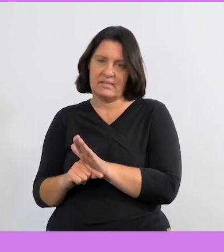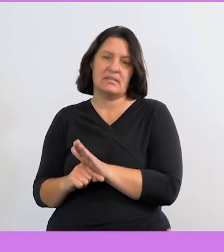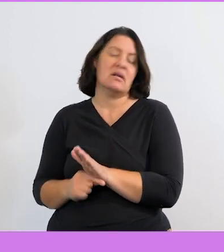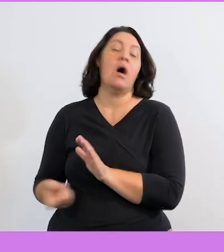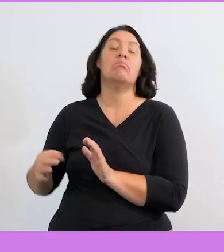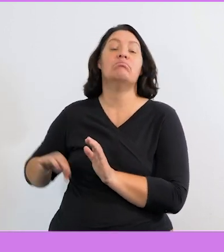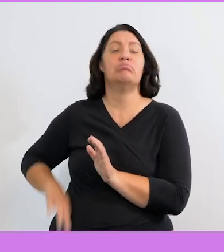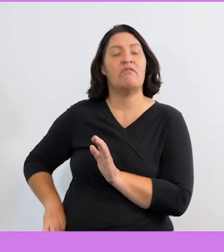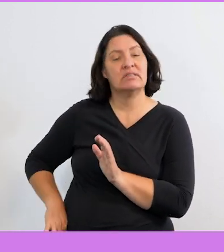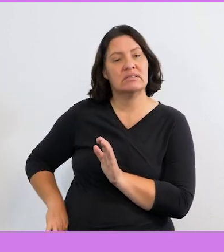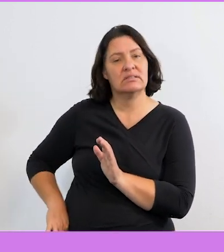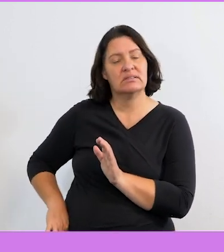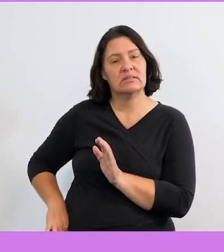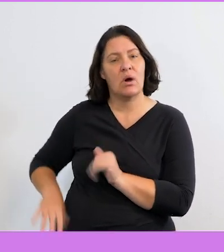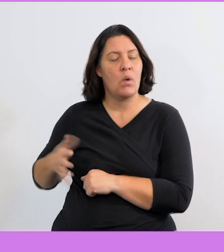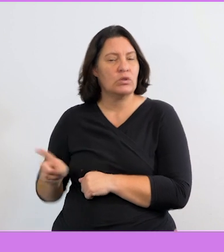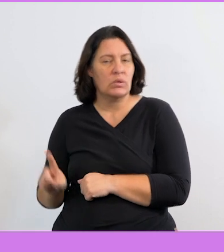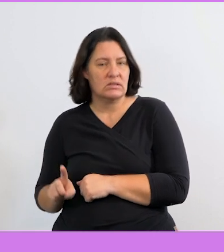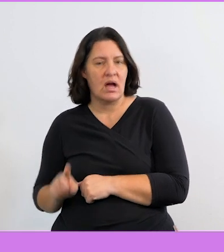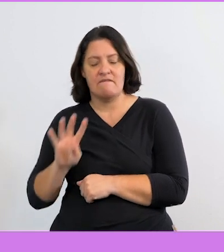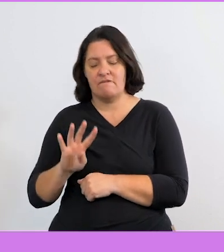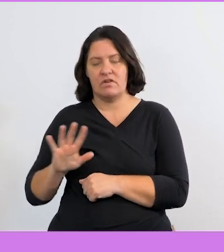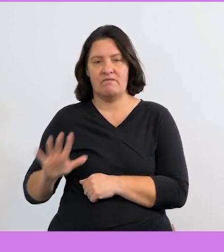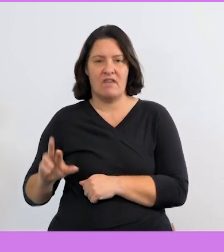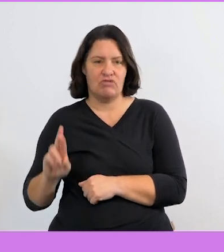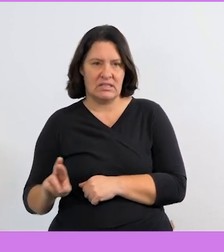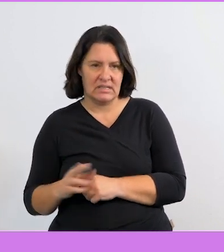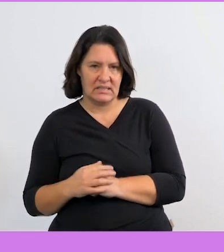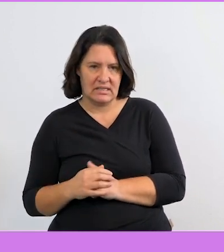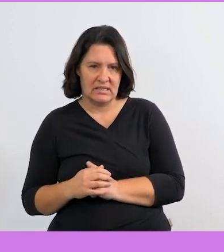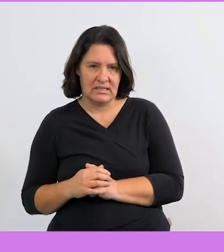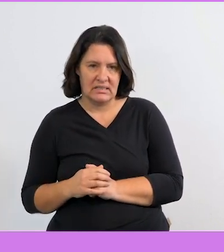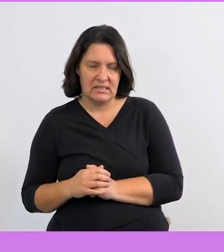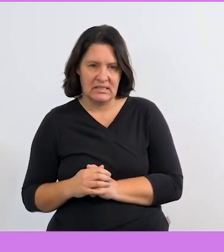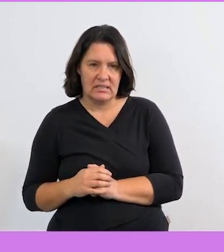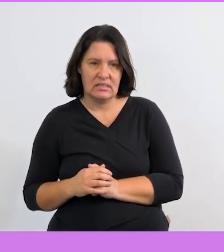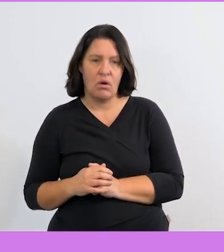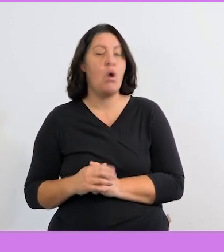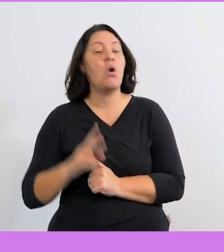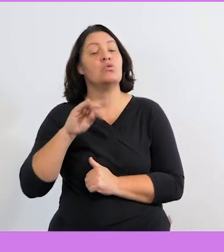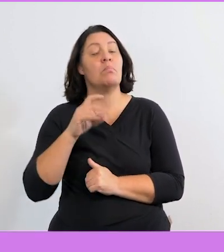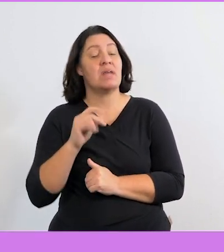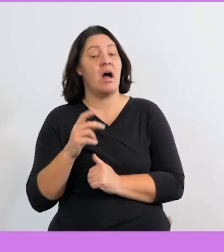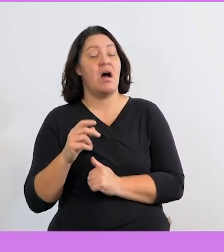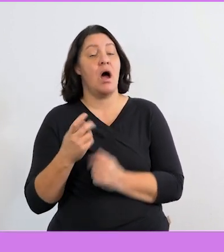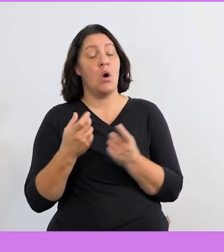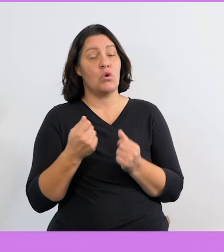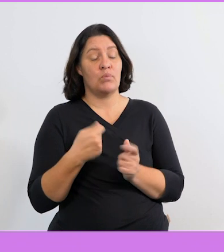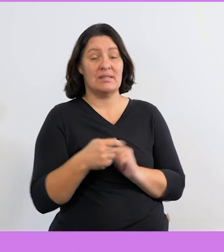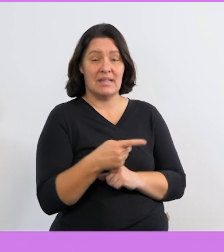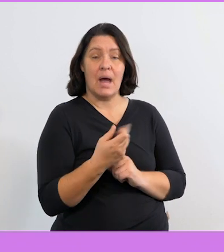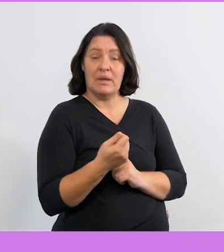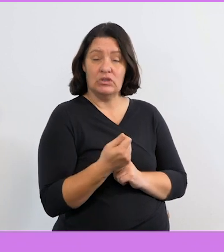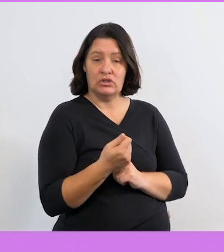minus the profit she'd like to make on this item, so minus the 45 Rand. So therefore, Nomsa's cost price,